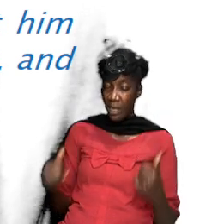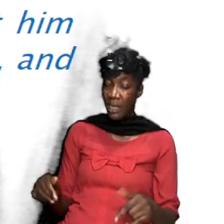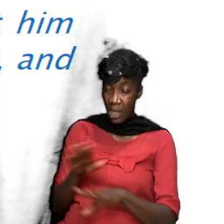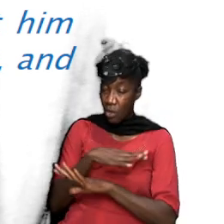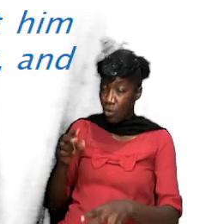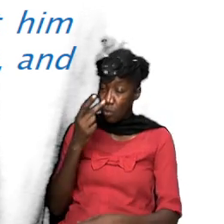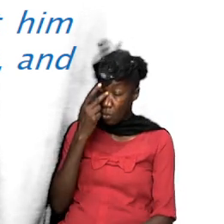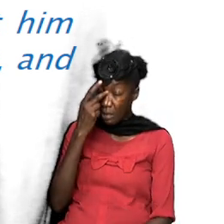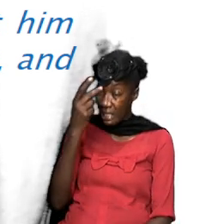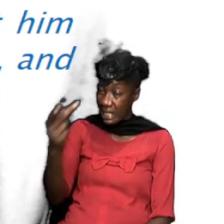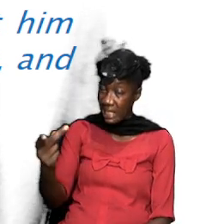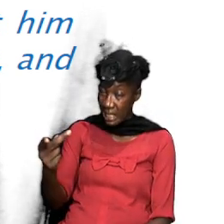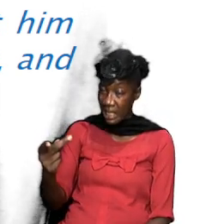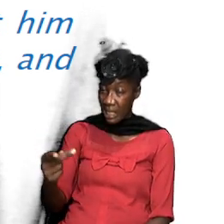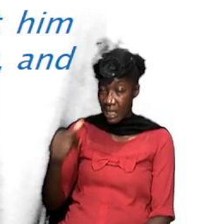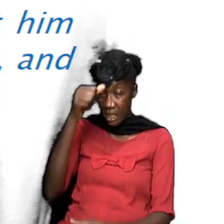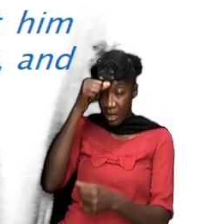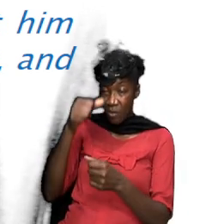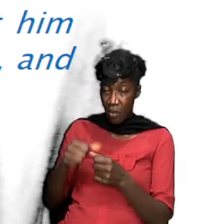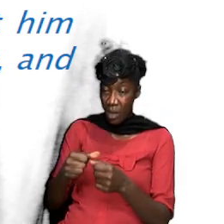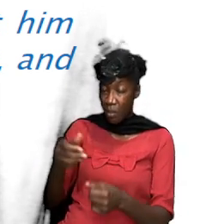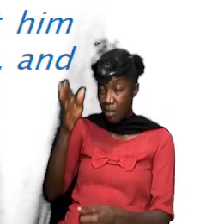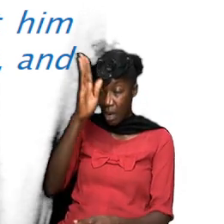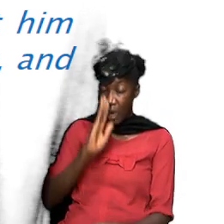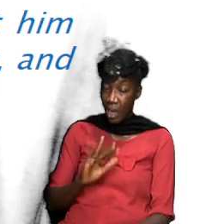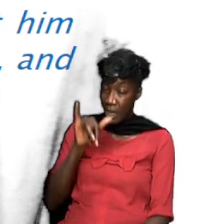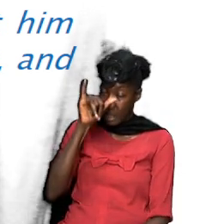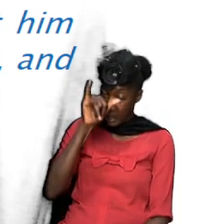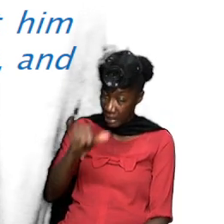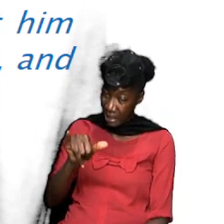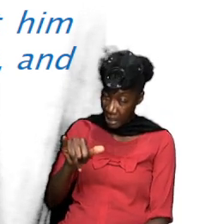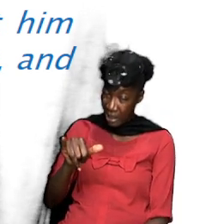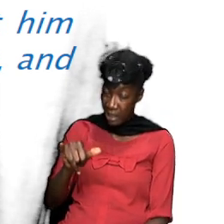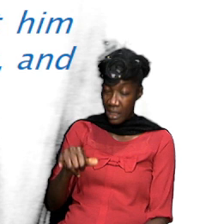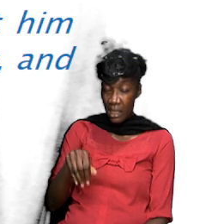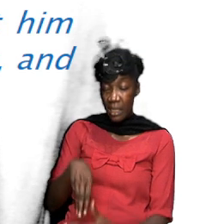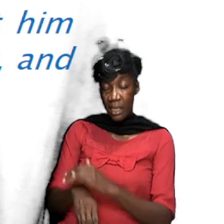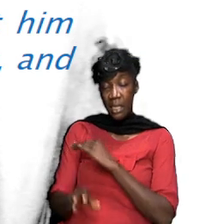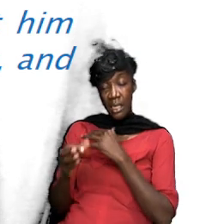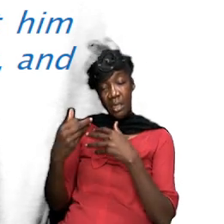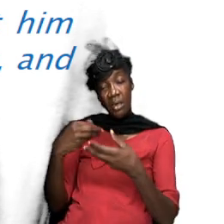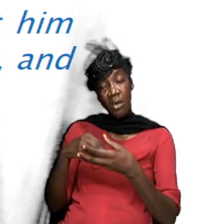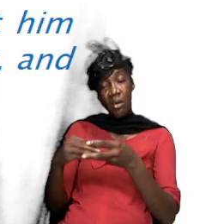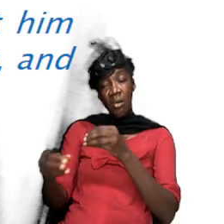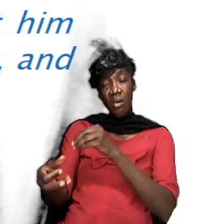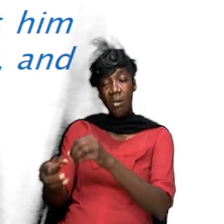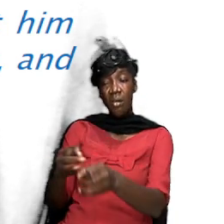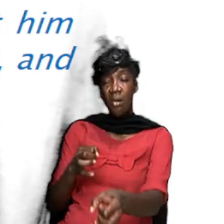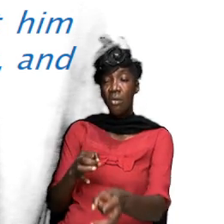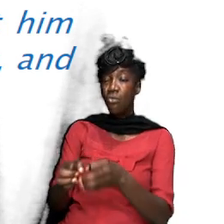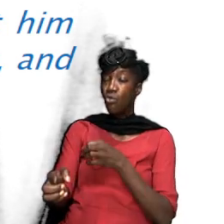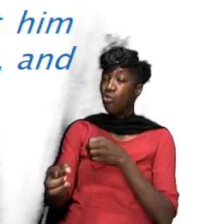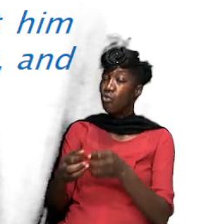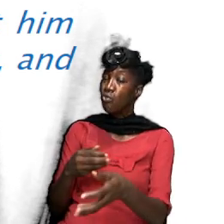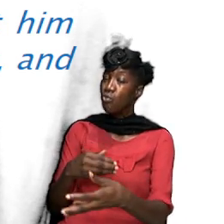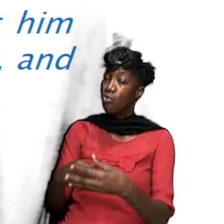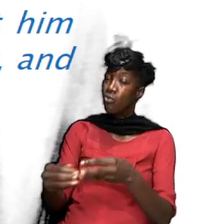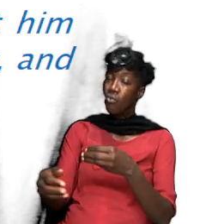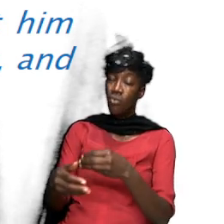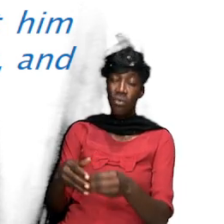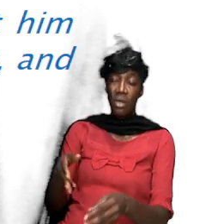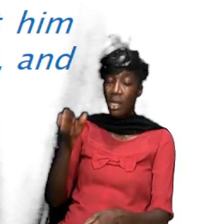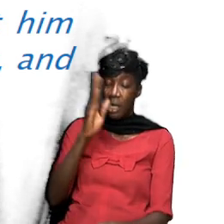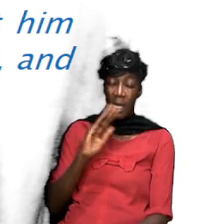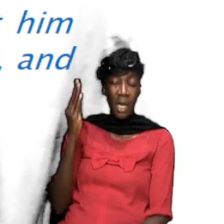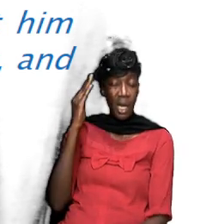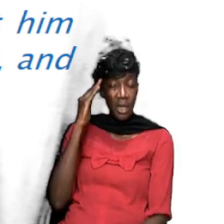you know, it is God that is still in control. And God